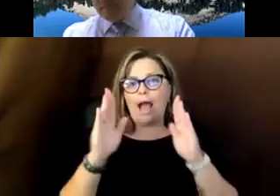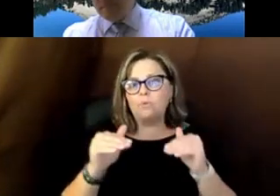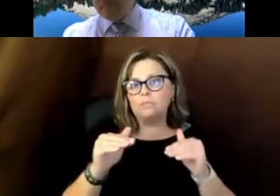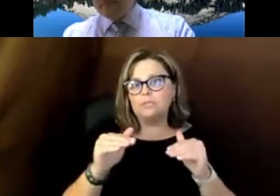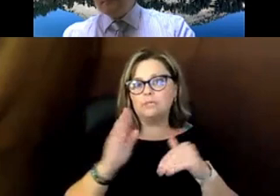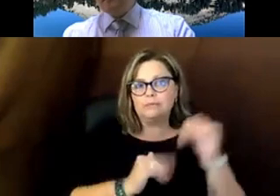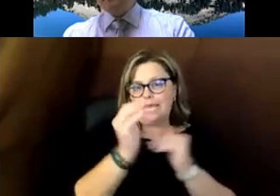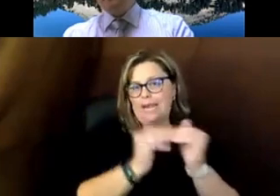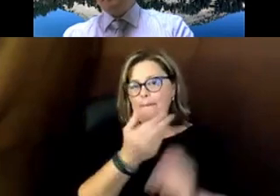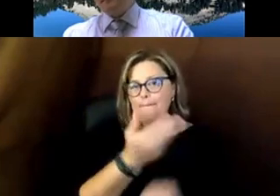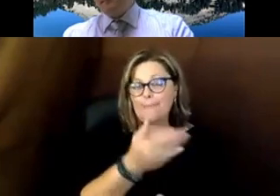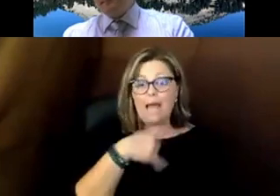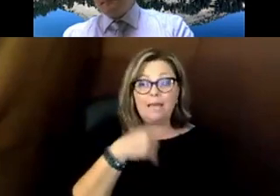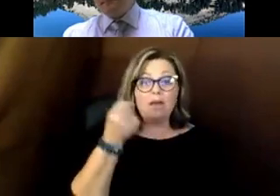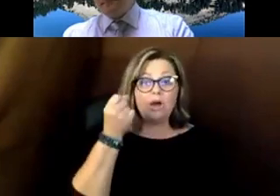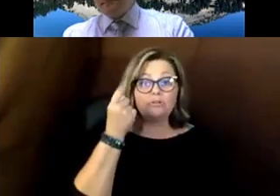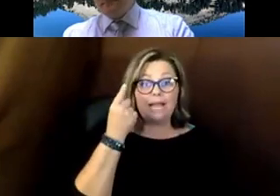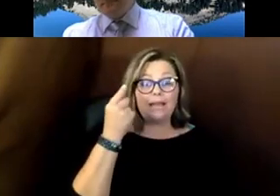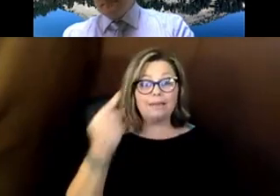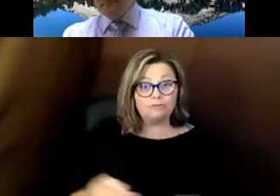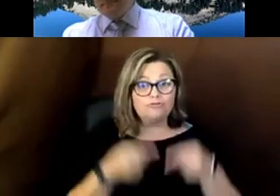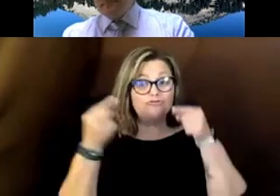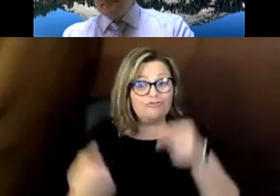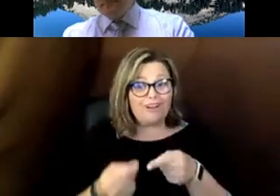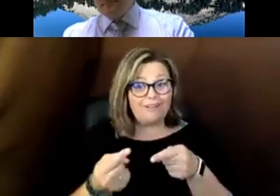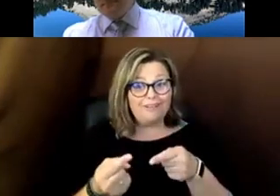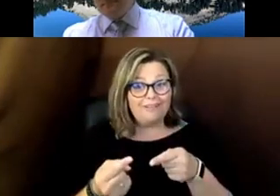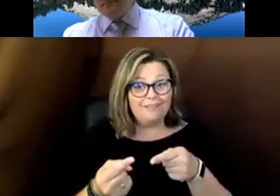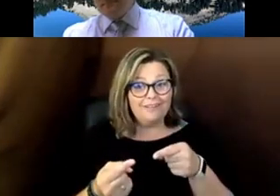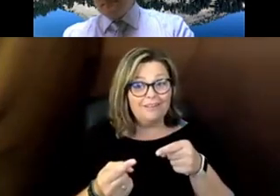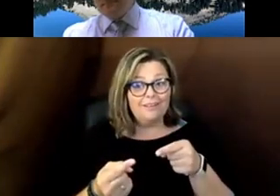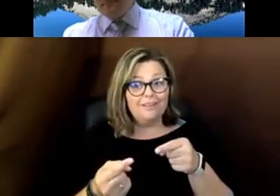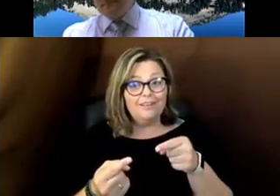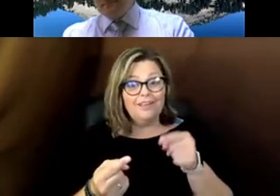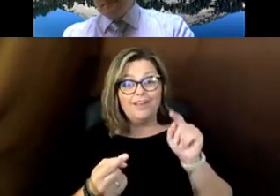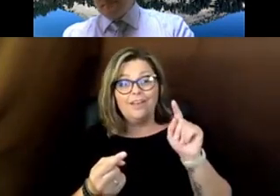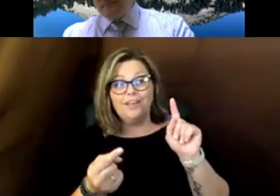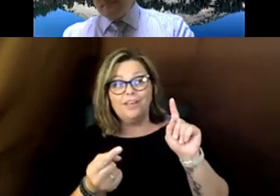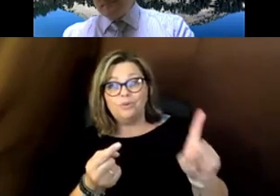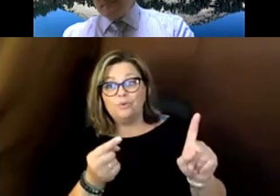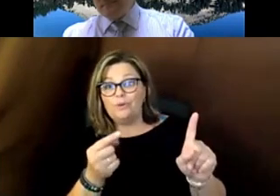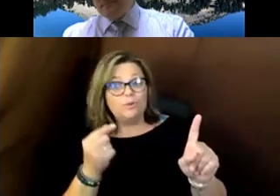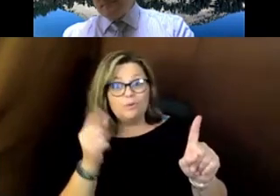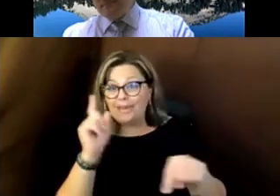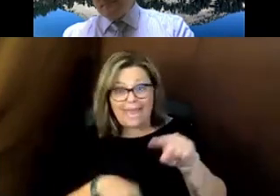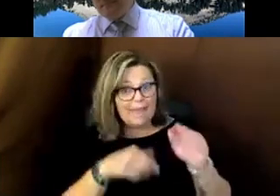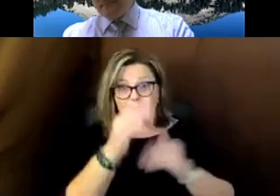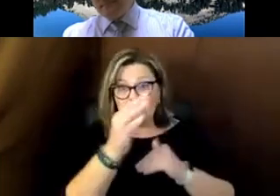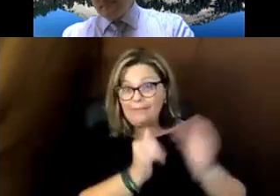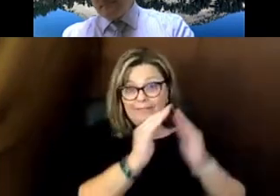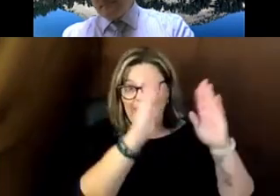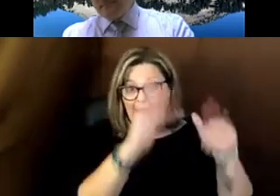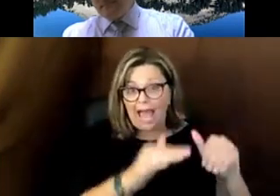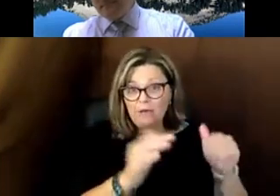because it's an issue. You can't build multifamily housing units without sewer. Absolutely. You